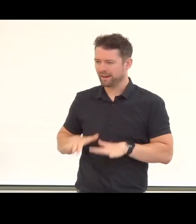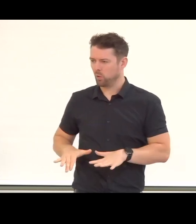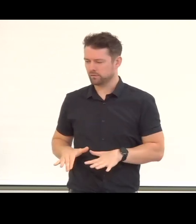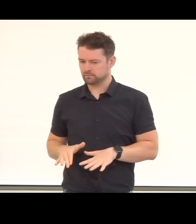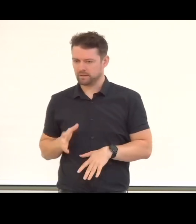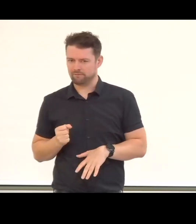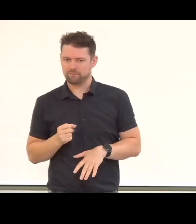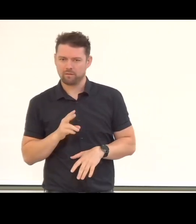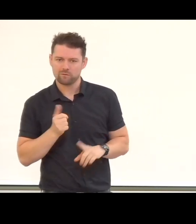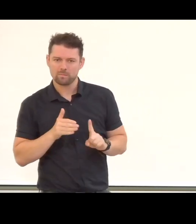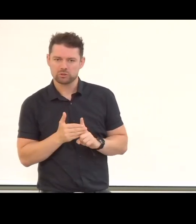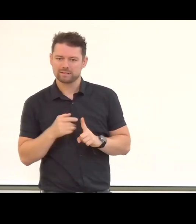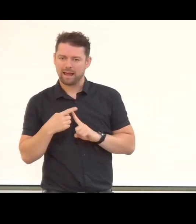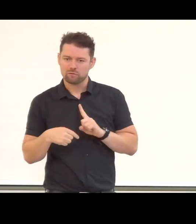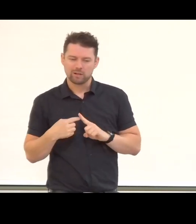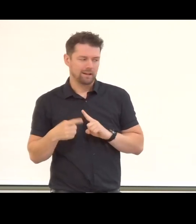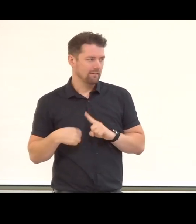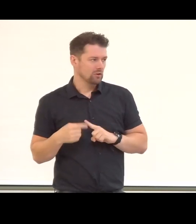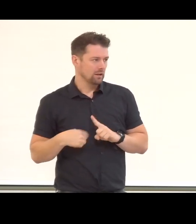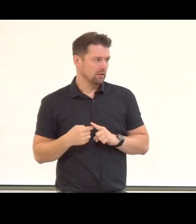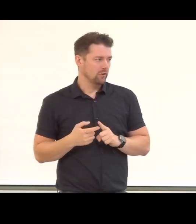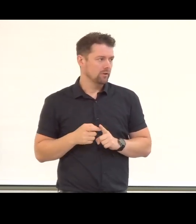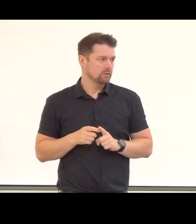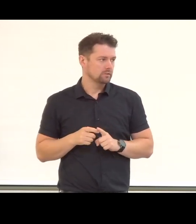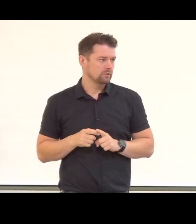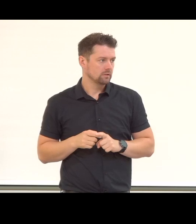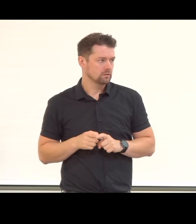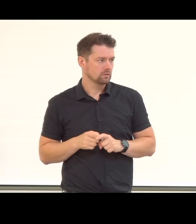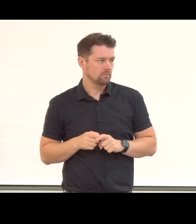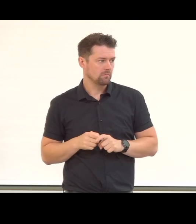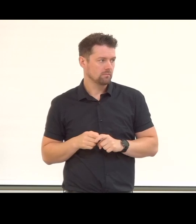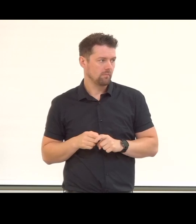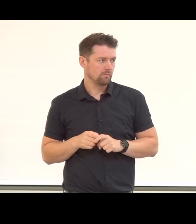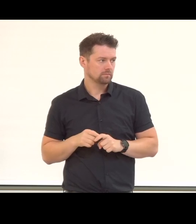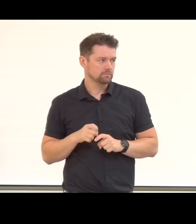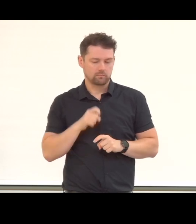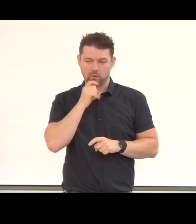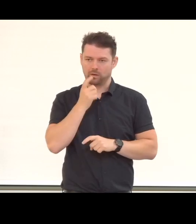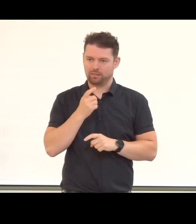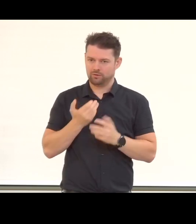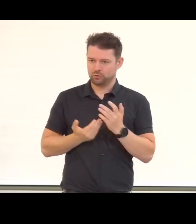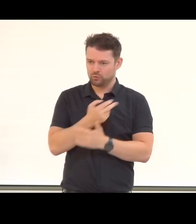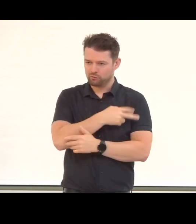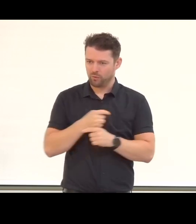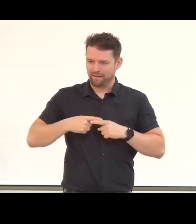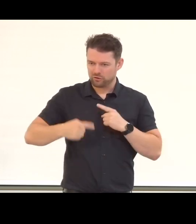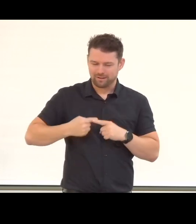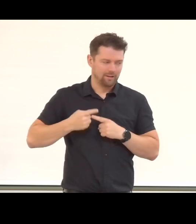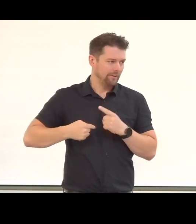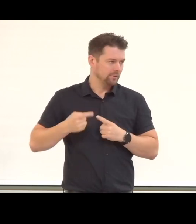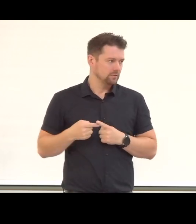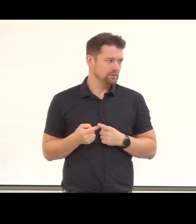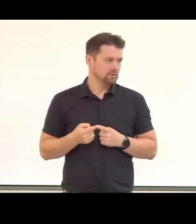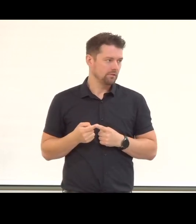every year, and they select crew every year. Like they do